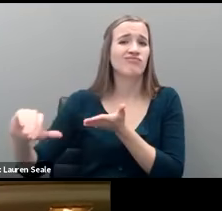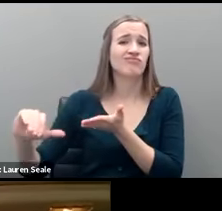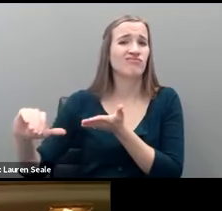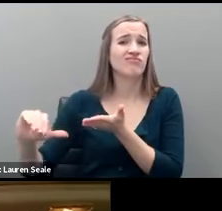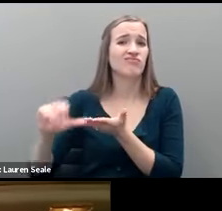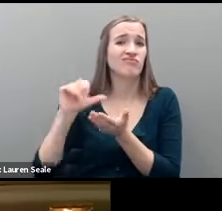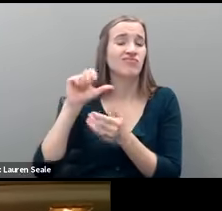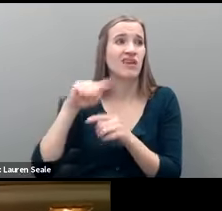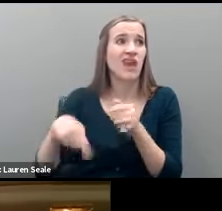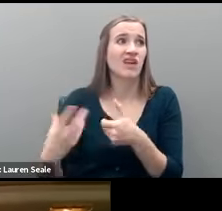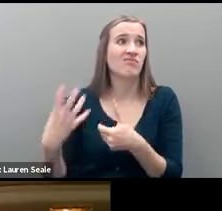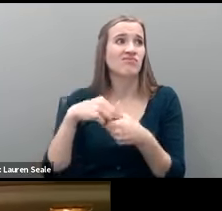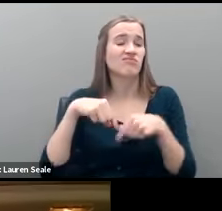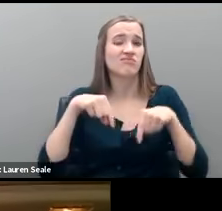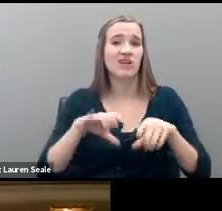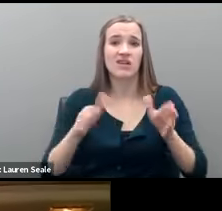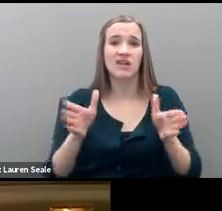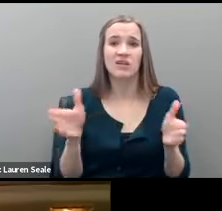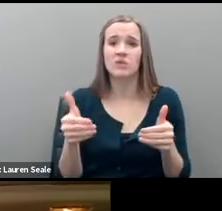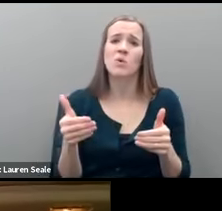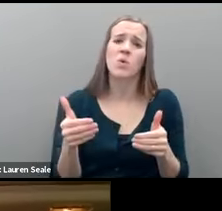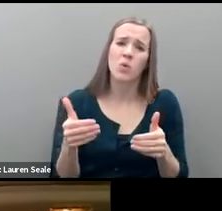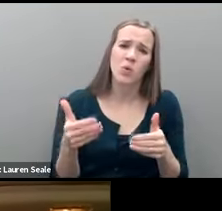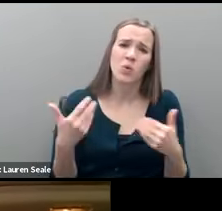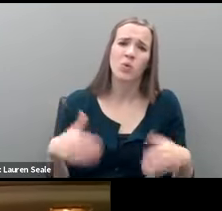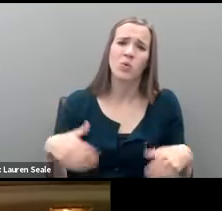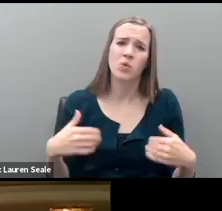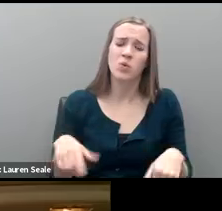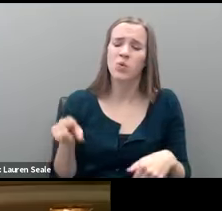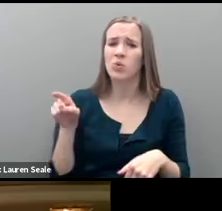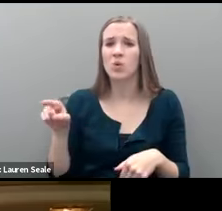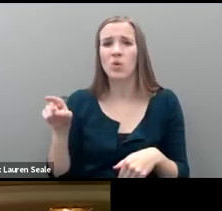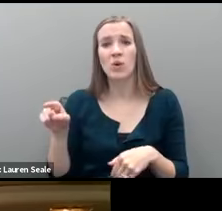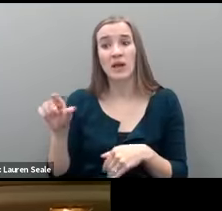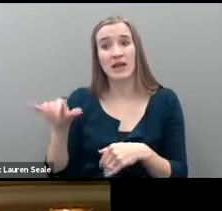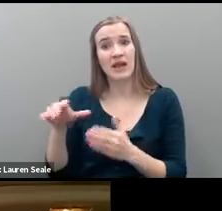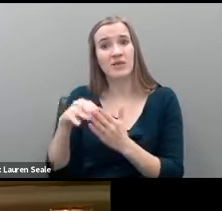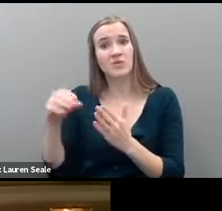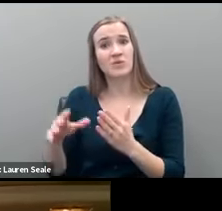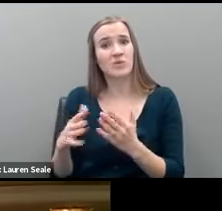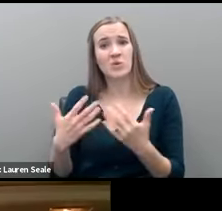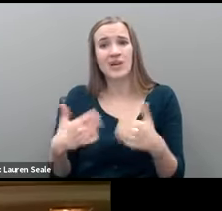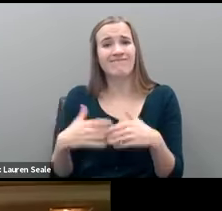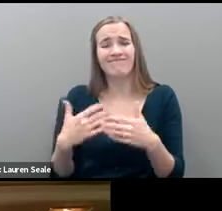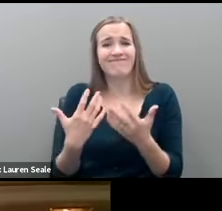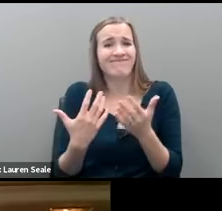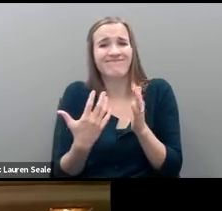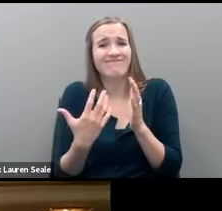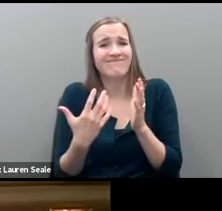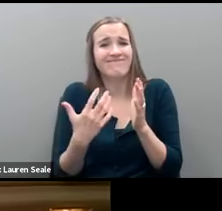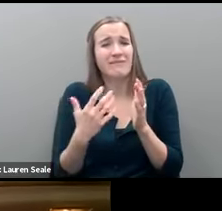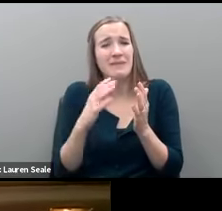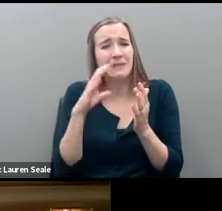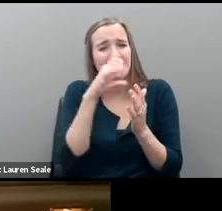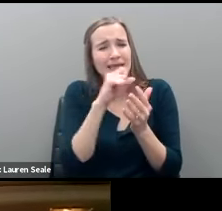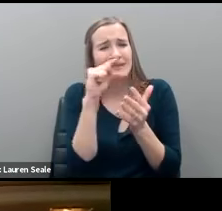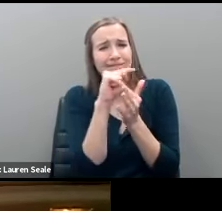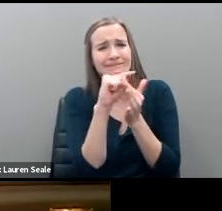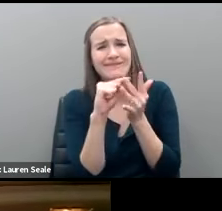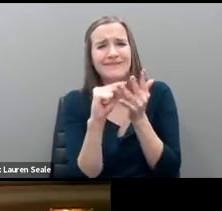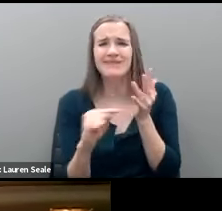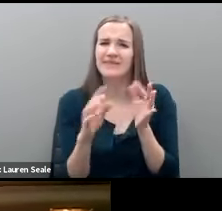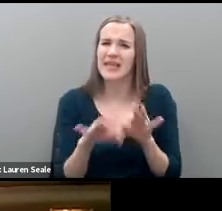those students are losing critical perspective, absolutely critical perspective.